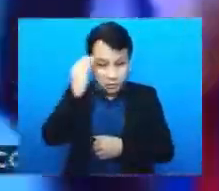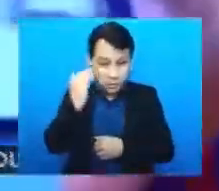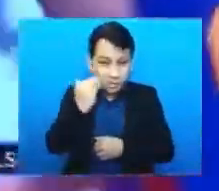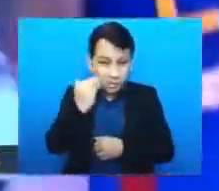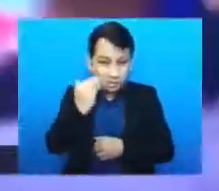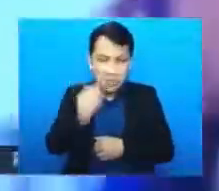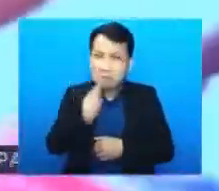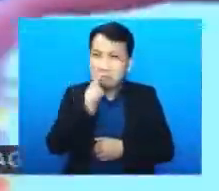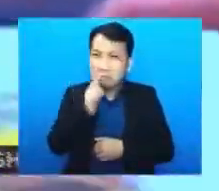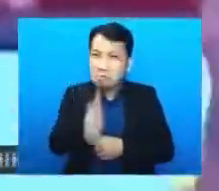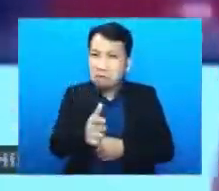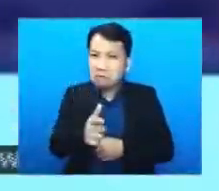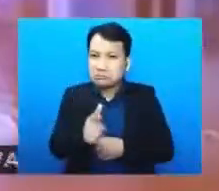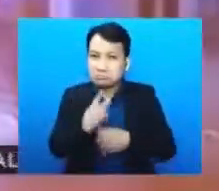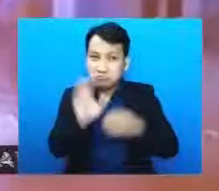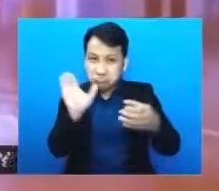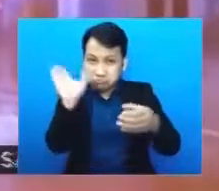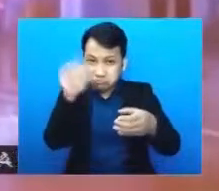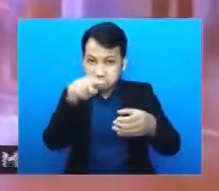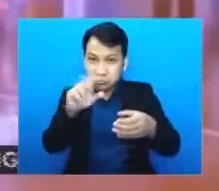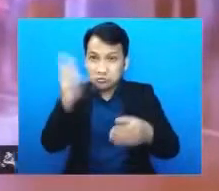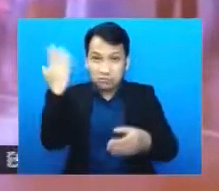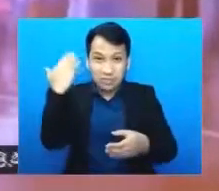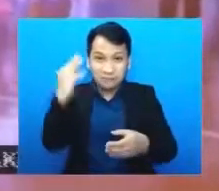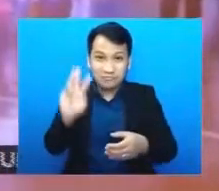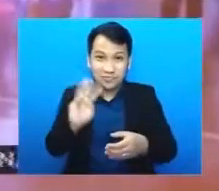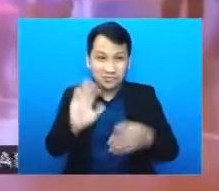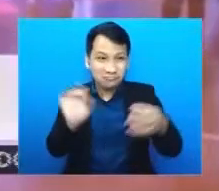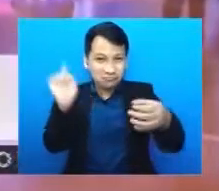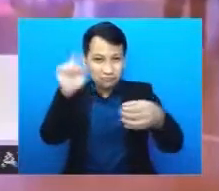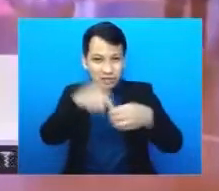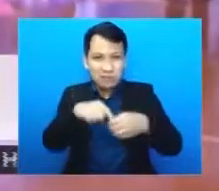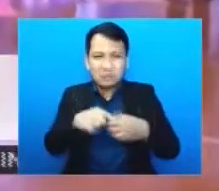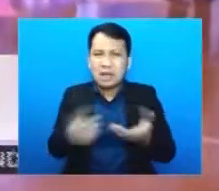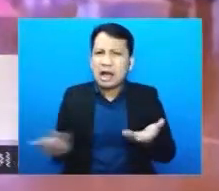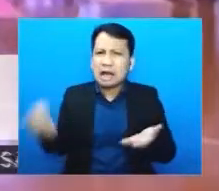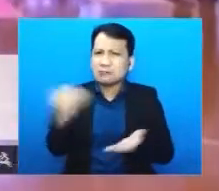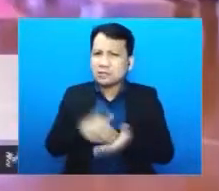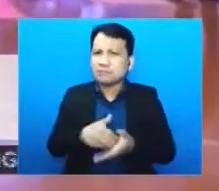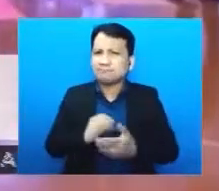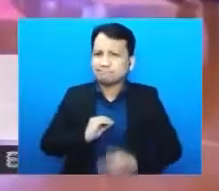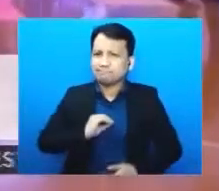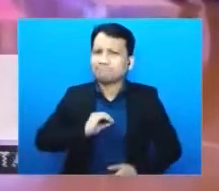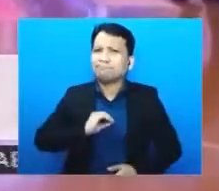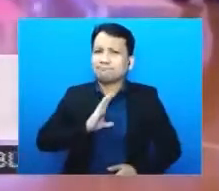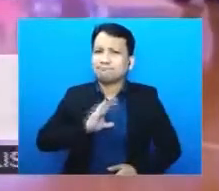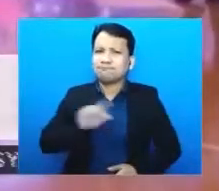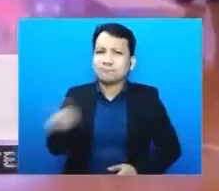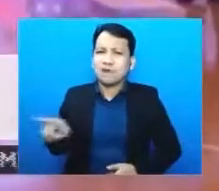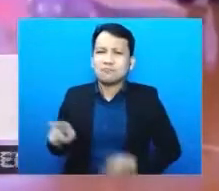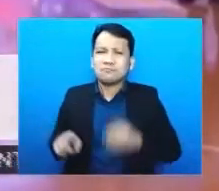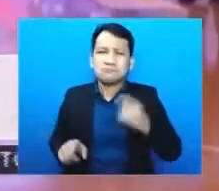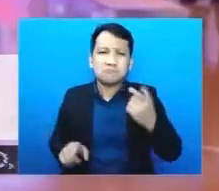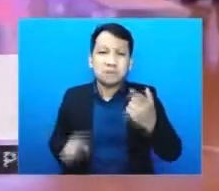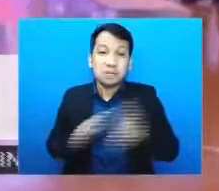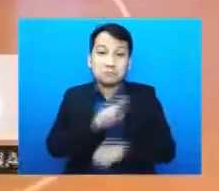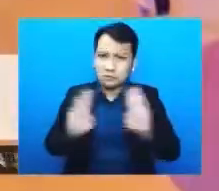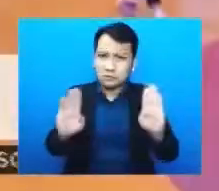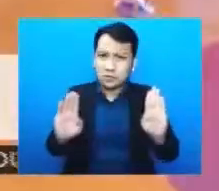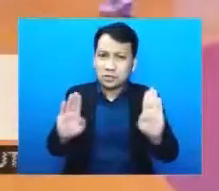winner ni SJ Belangel noong Miyerkules. Dahil dyan, nagka-extra motivation ng Gilas Pilipinas sa round 2 kontra